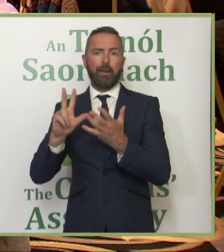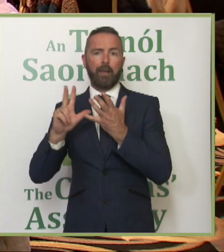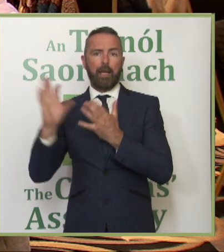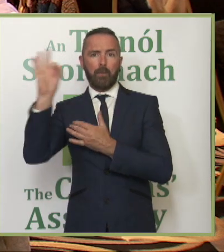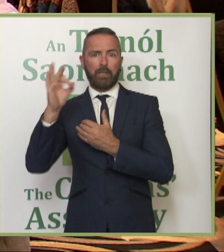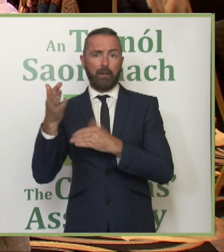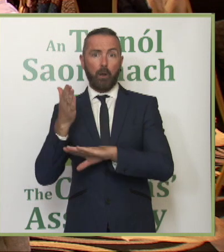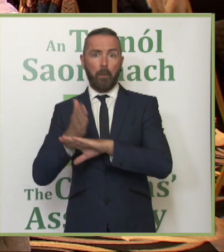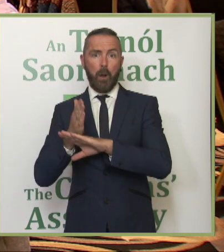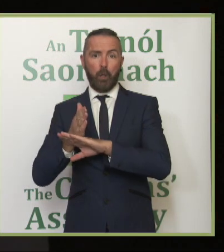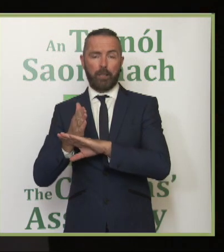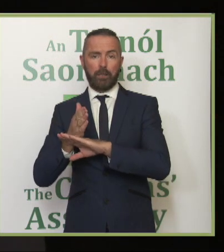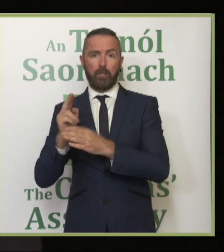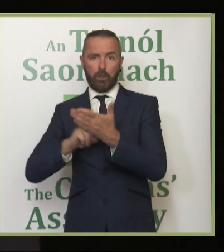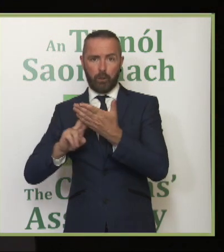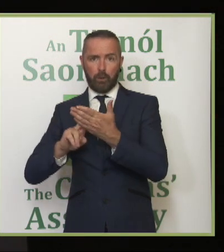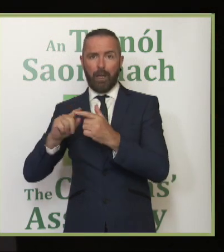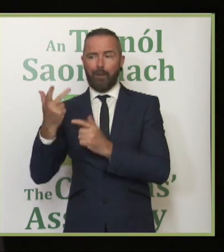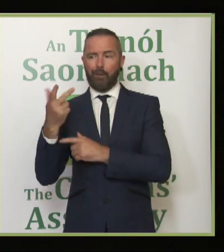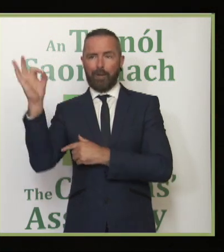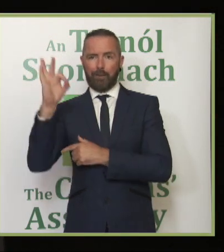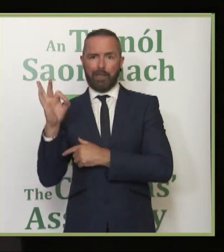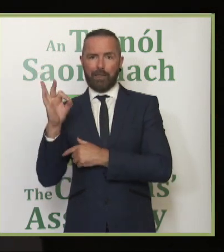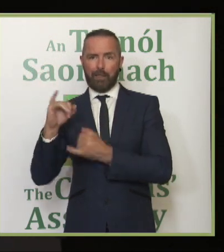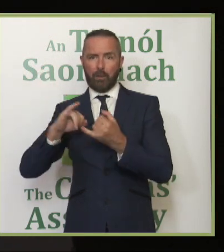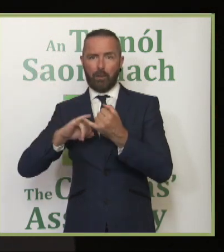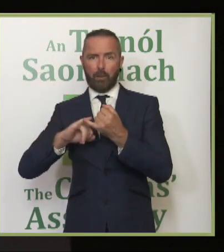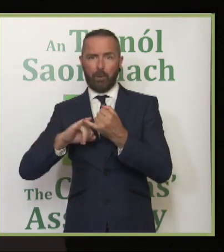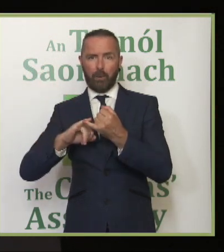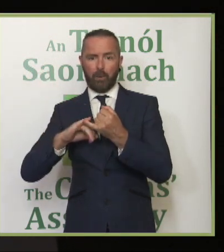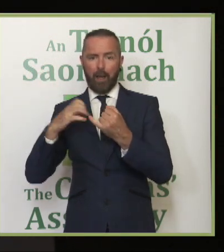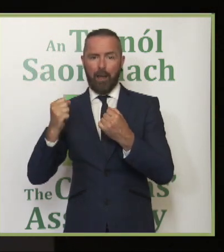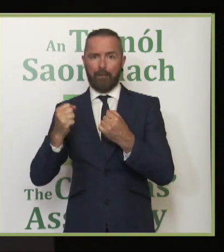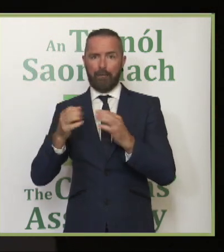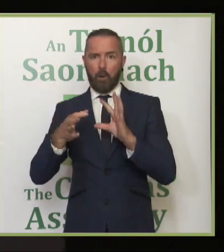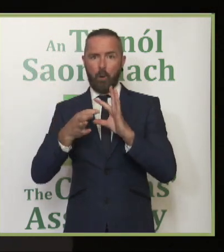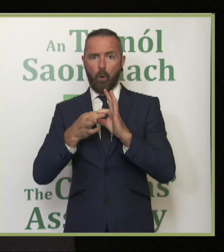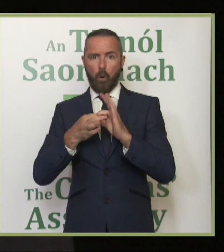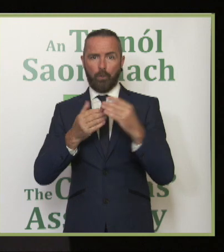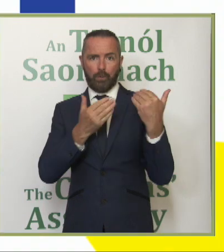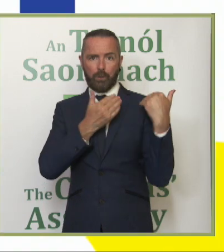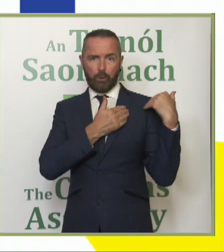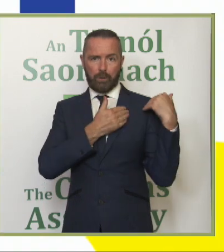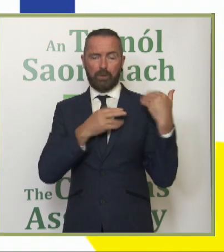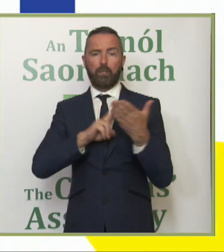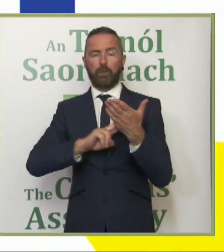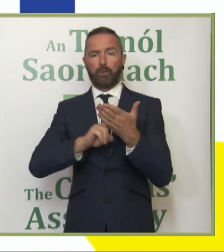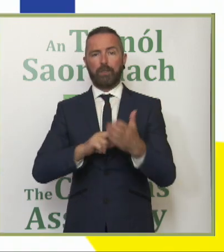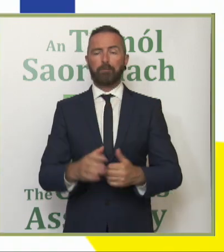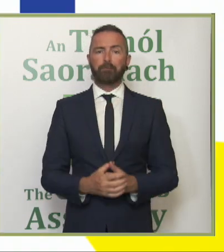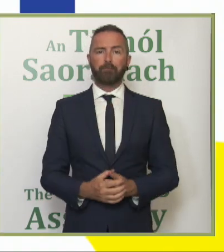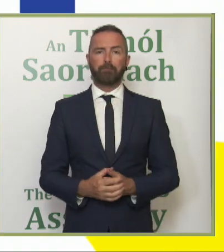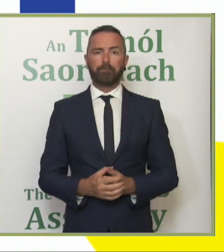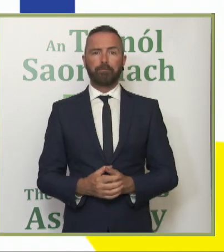of employed people use drugs, and 3% of those who are engaged in home duties use drugs. And when we